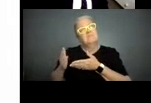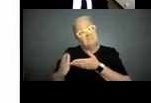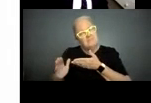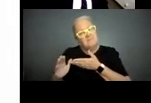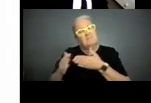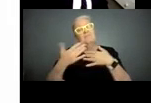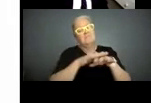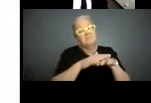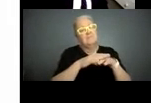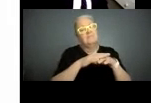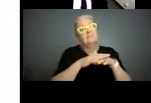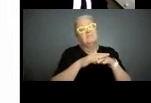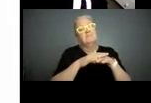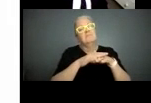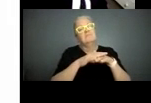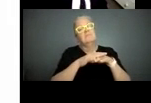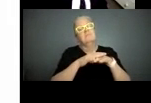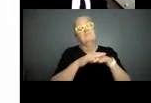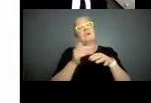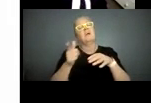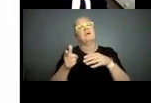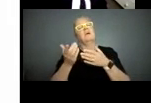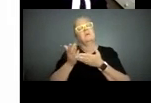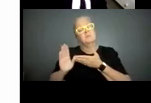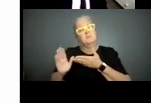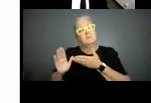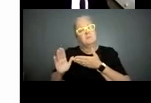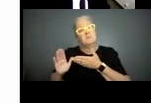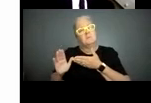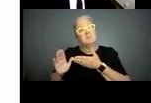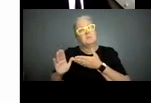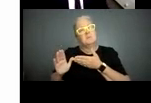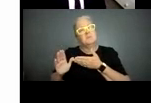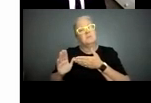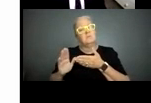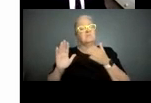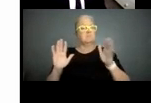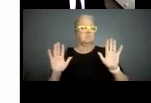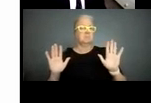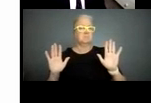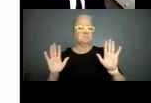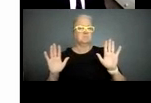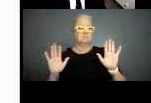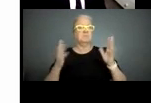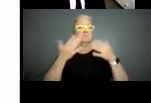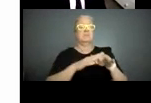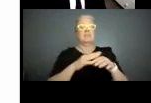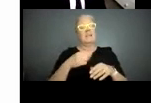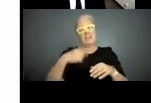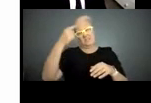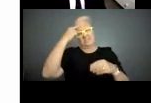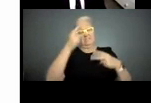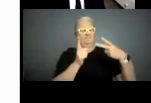exclusion, integration. That's it. Okay, well, it should be integration. I think this is